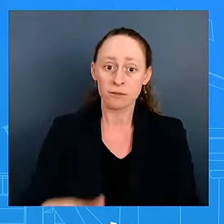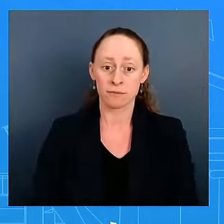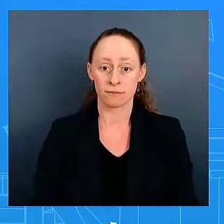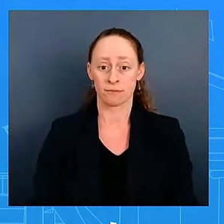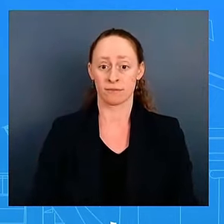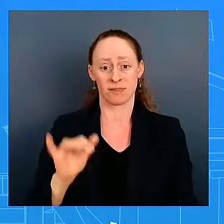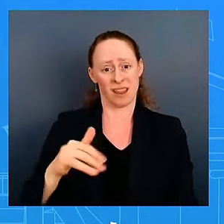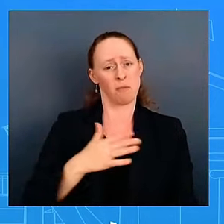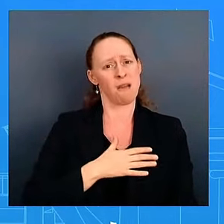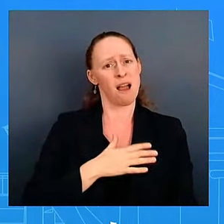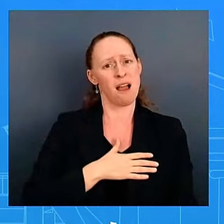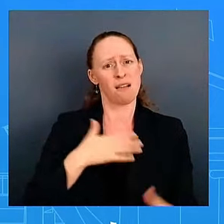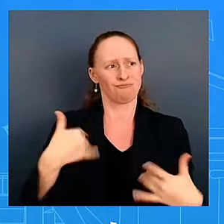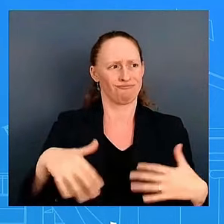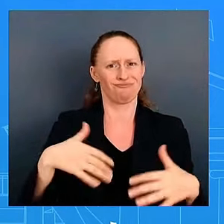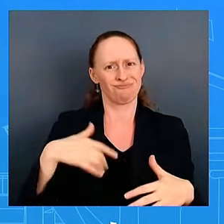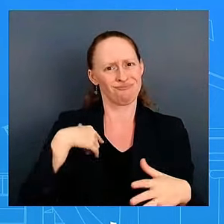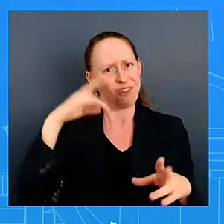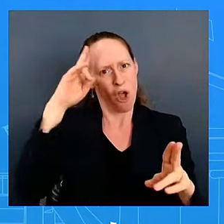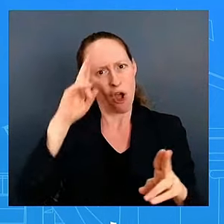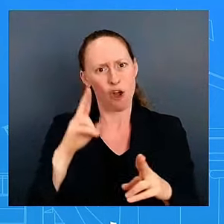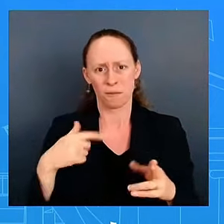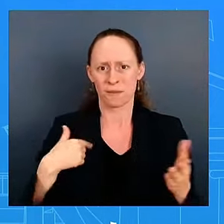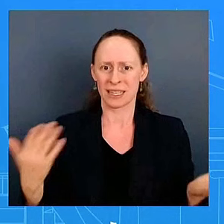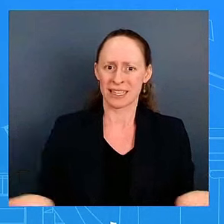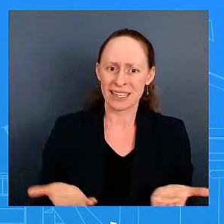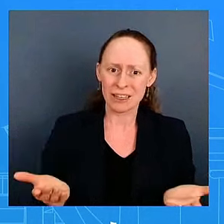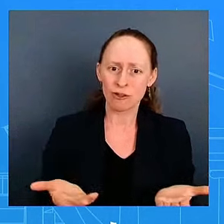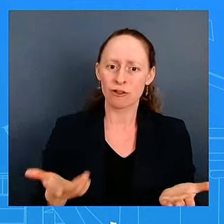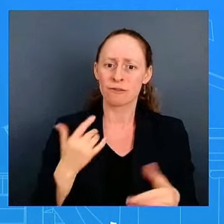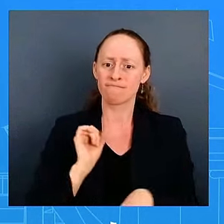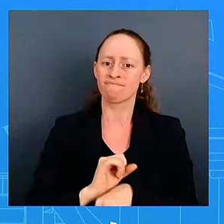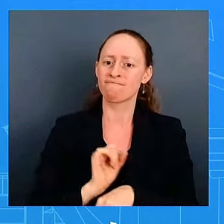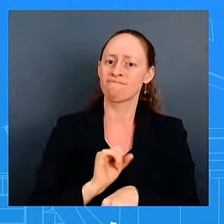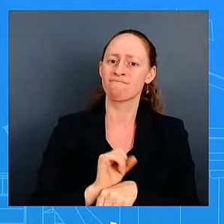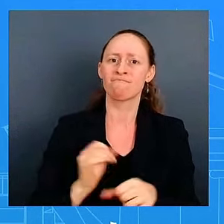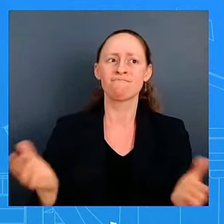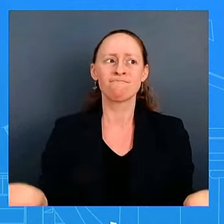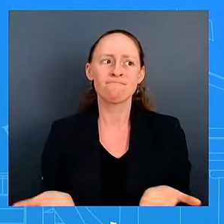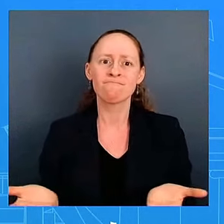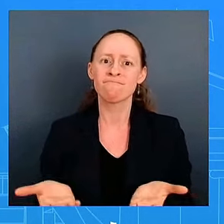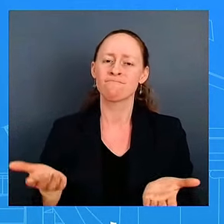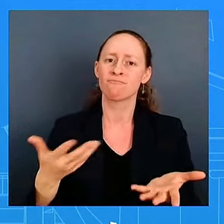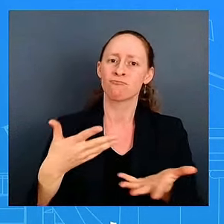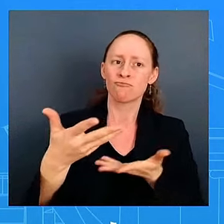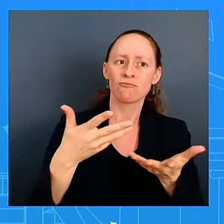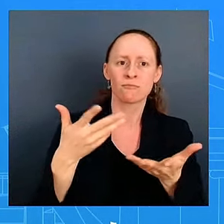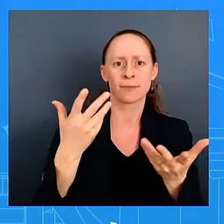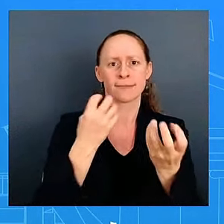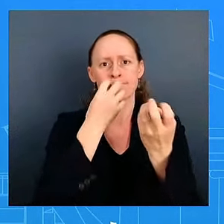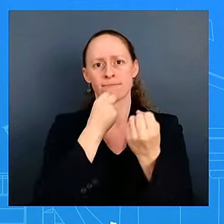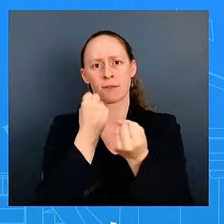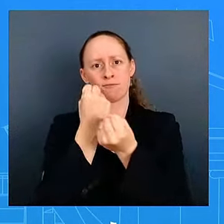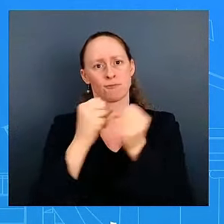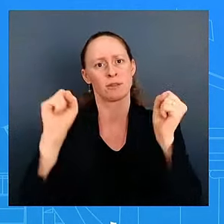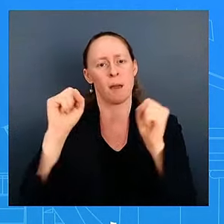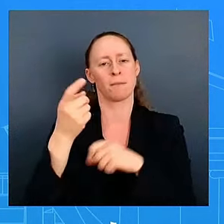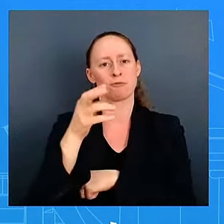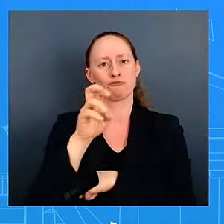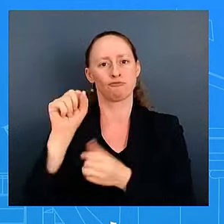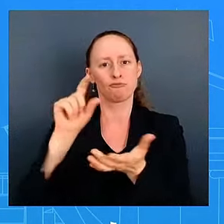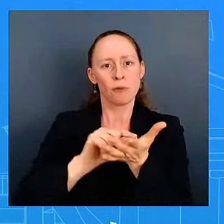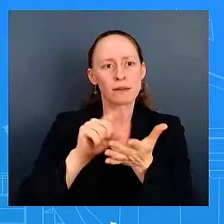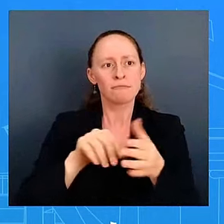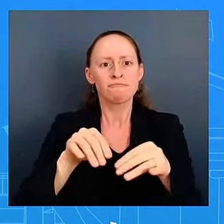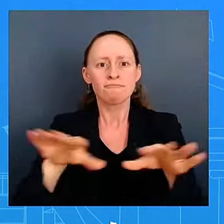press. This is a briefing that is watched around the world, because we lead in democracy, right? We lead in the